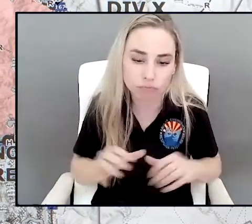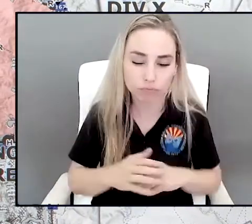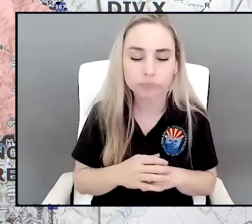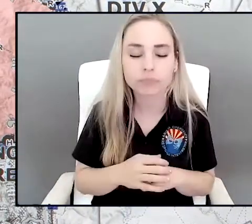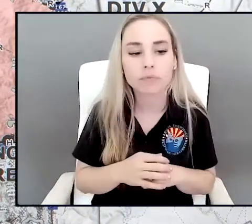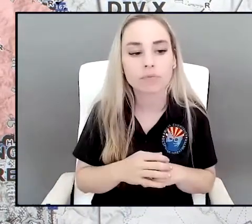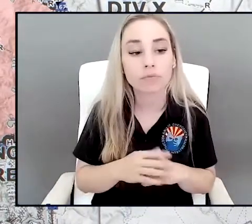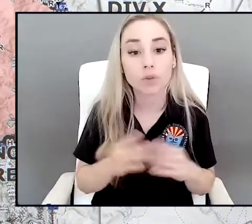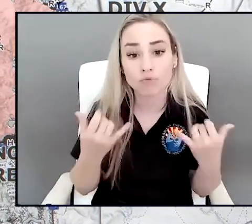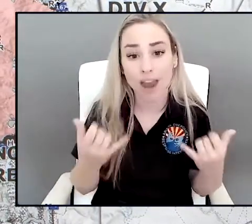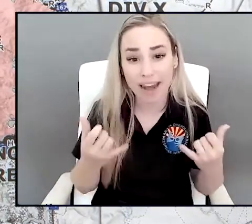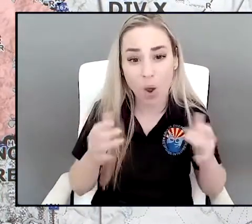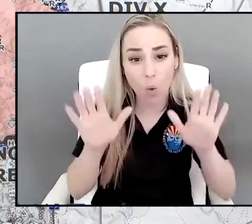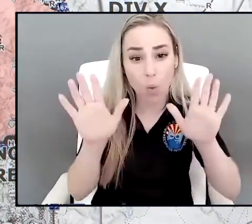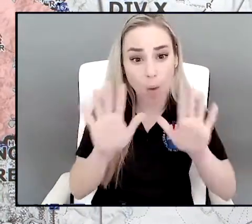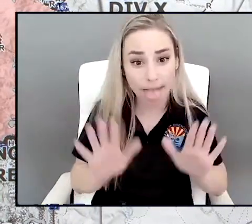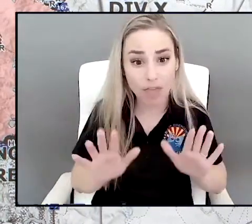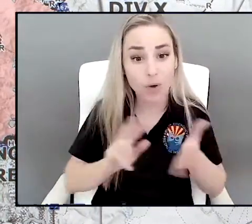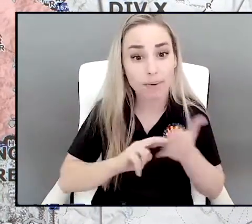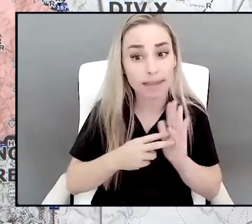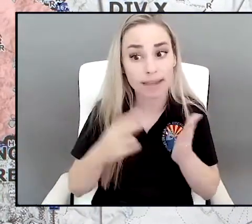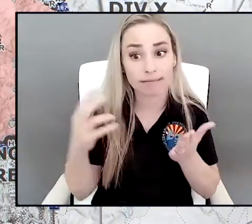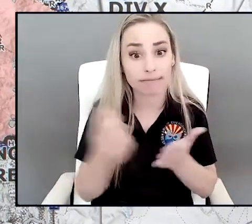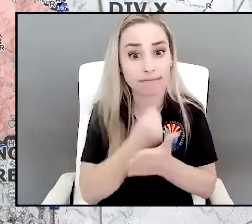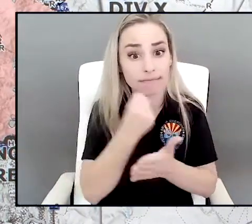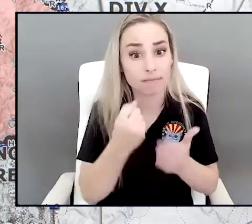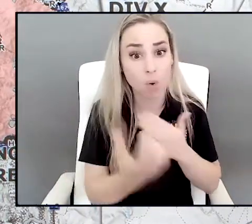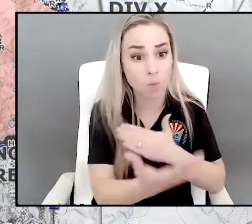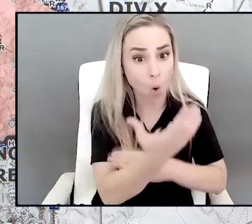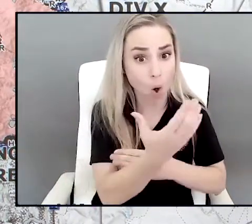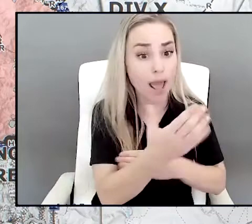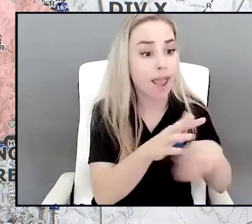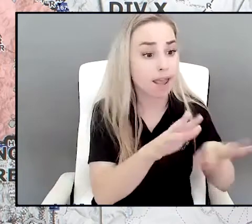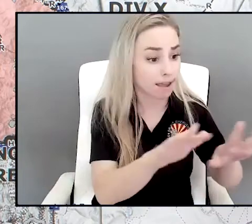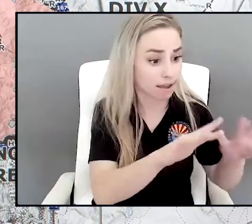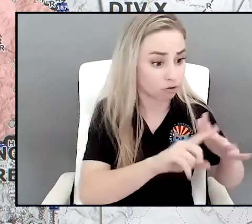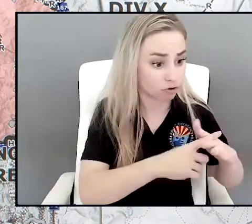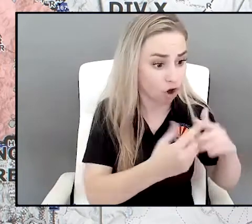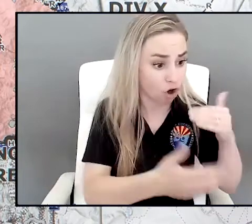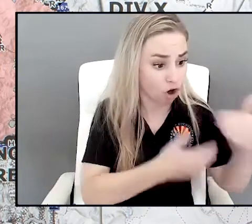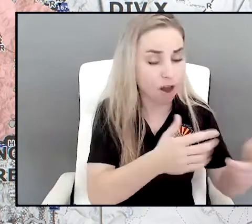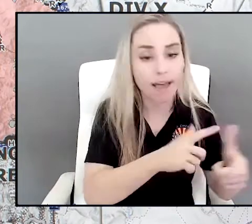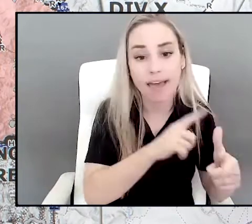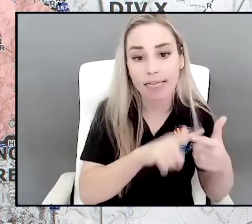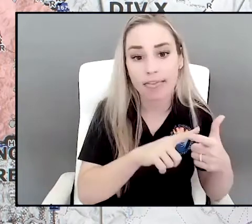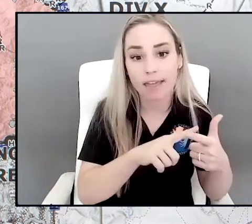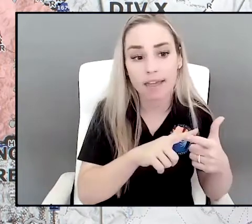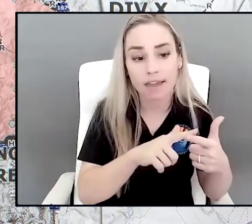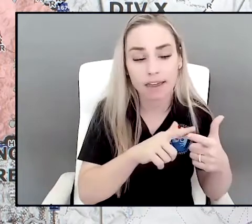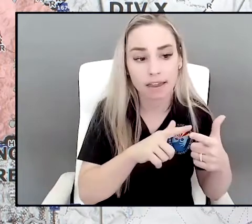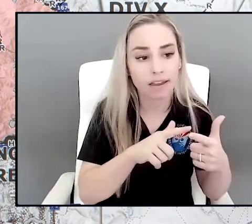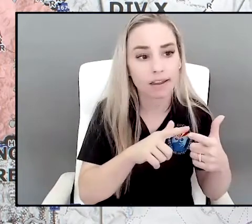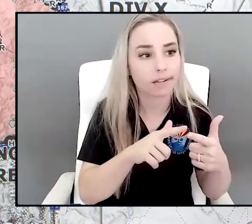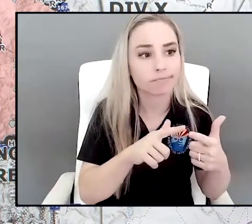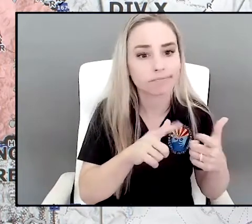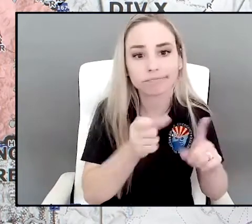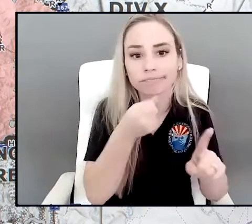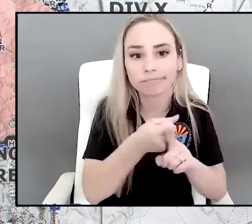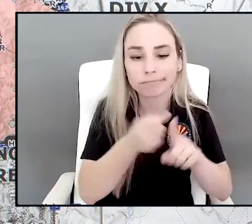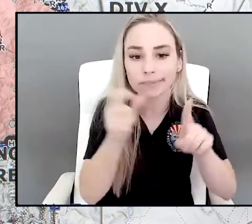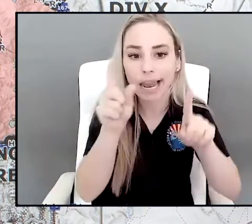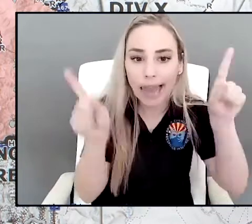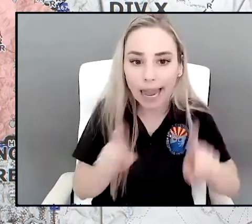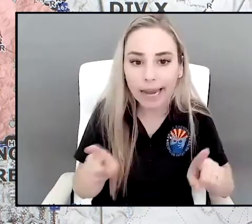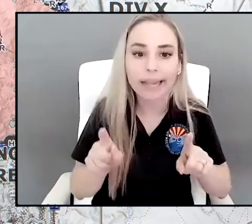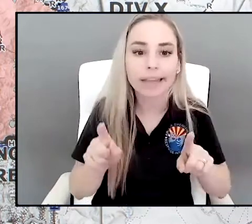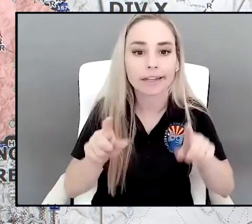So right now the weather allows us to get in there in the mornings, get started, and then a lot of times they'll get ran out